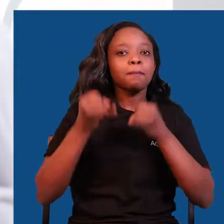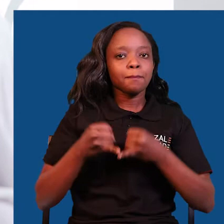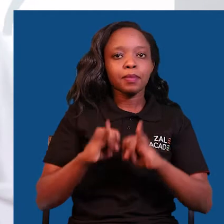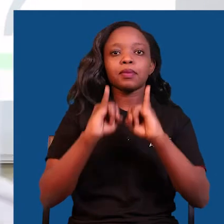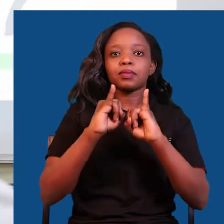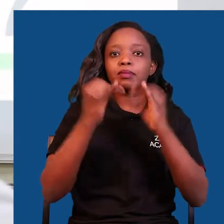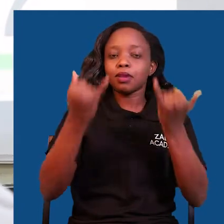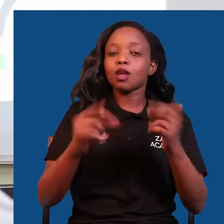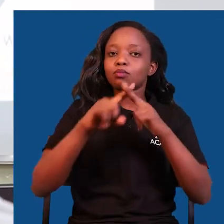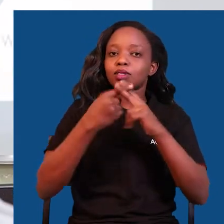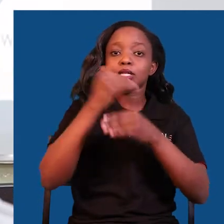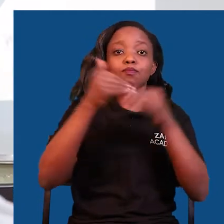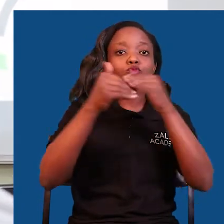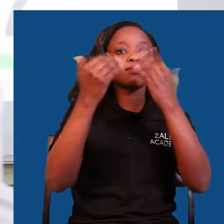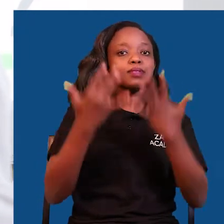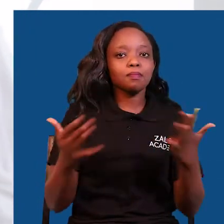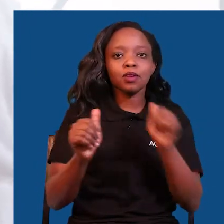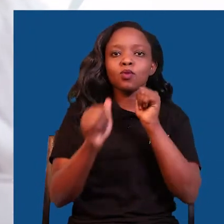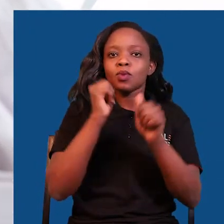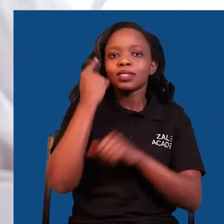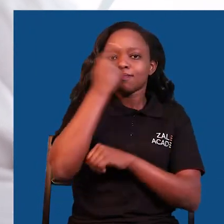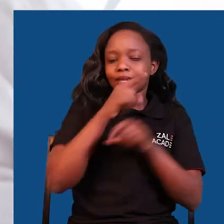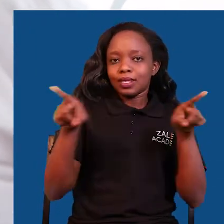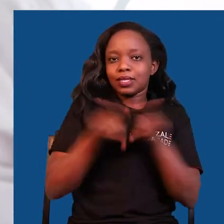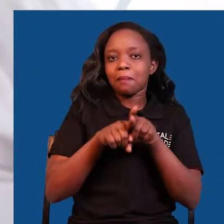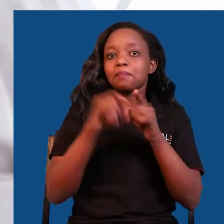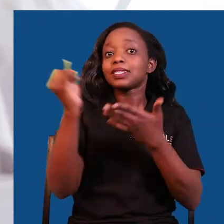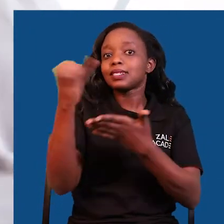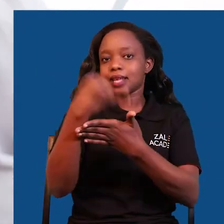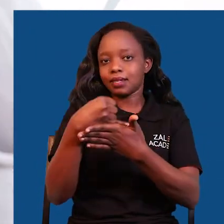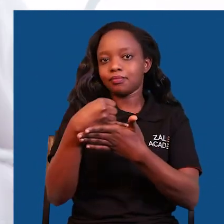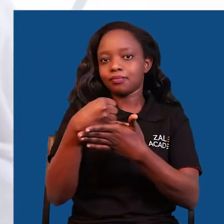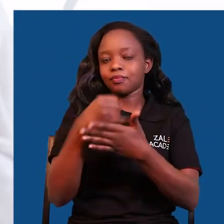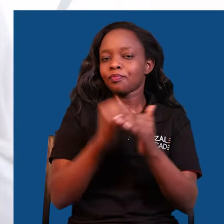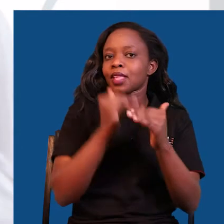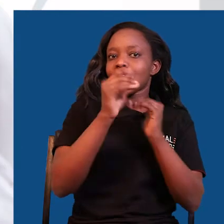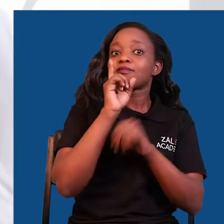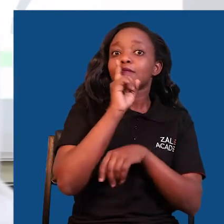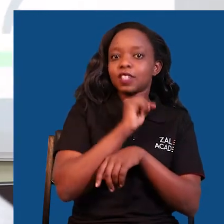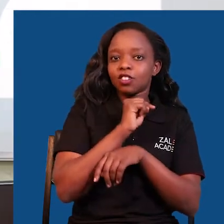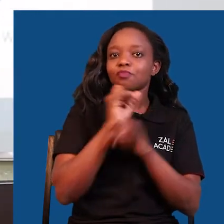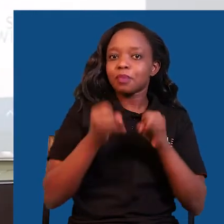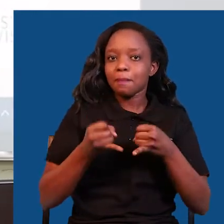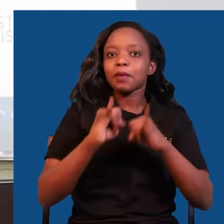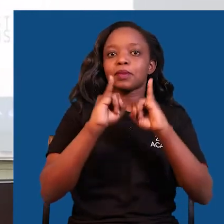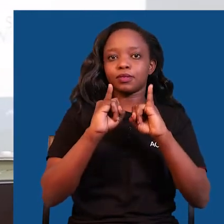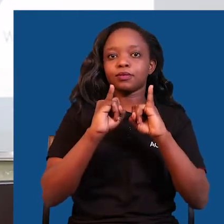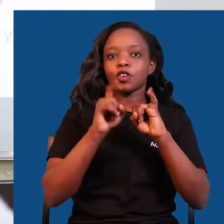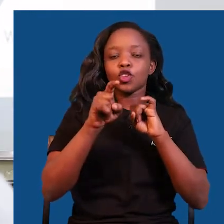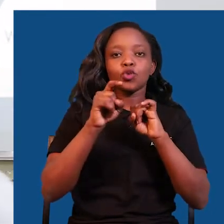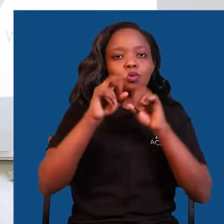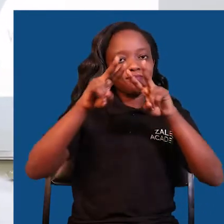you implement. Now you start building something that looks like that design. After you finish